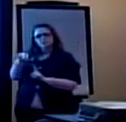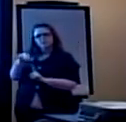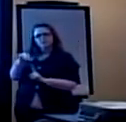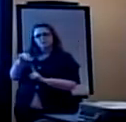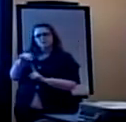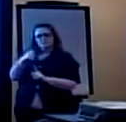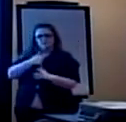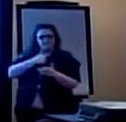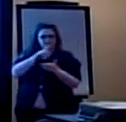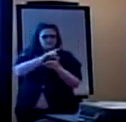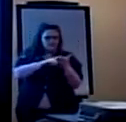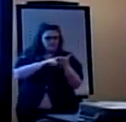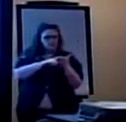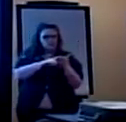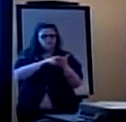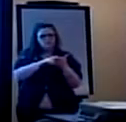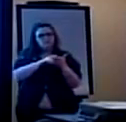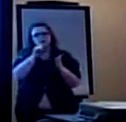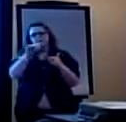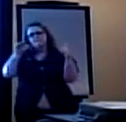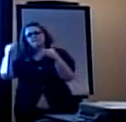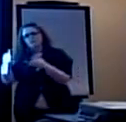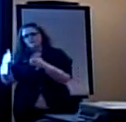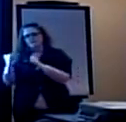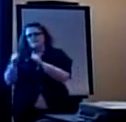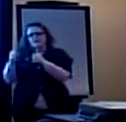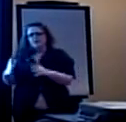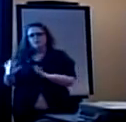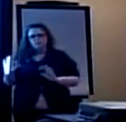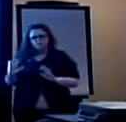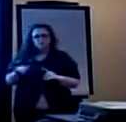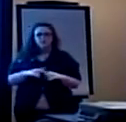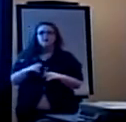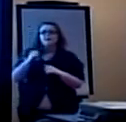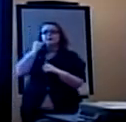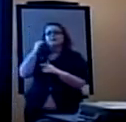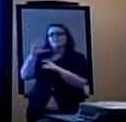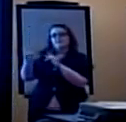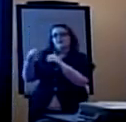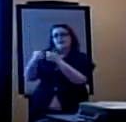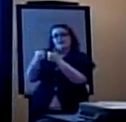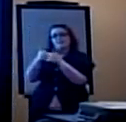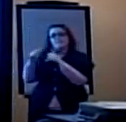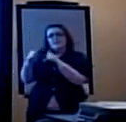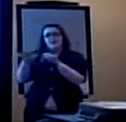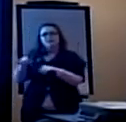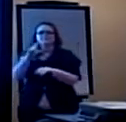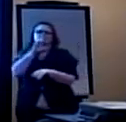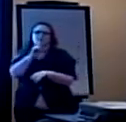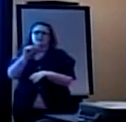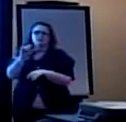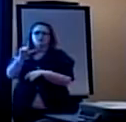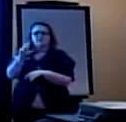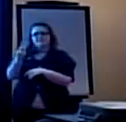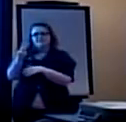and as a designer, not as a player. The average player who plays these games is about 26 years old,